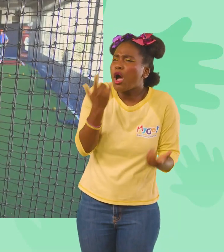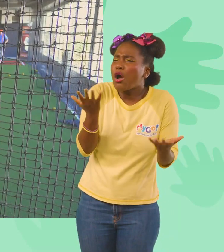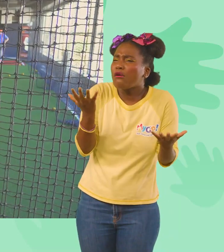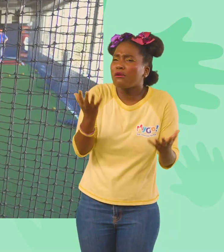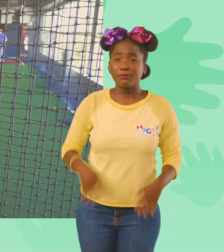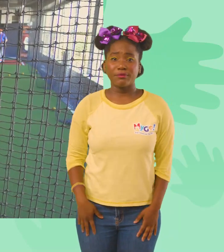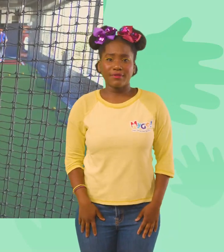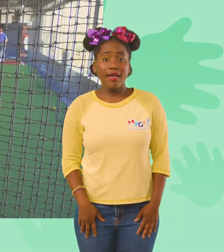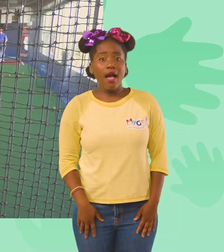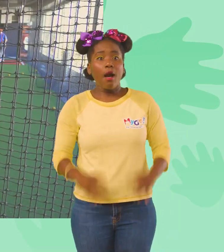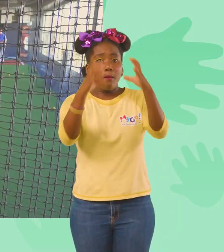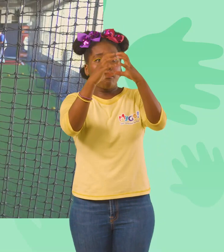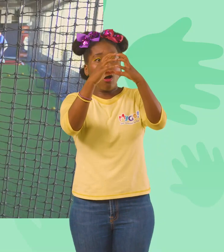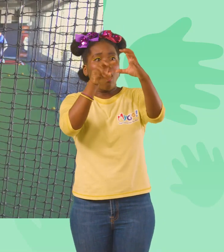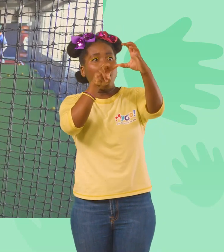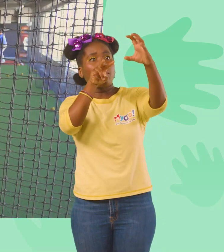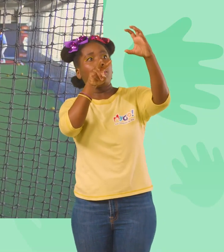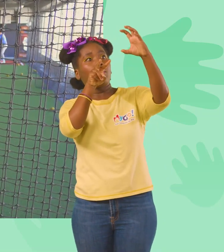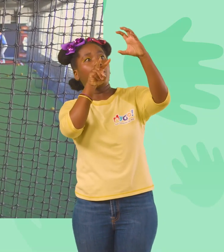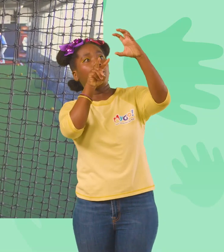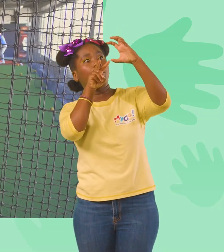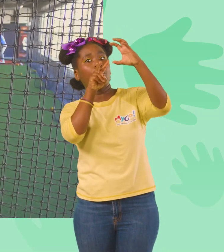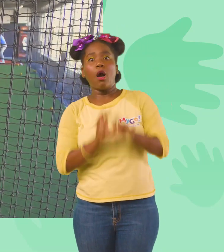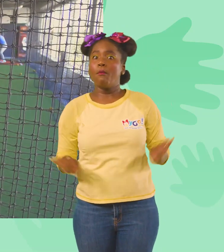You gotta keep your eye on the ball.